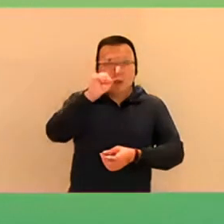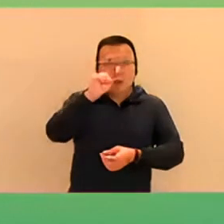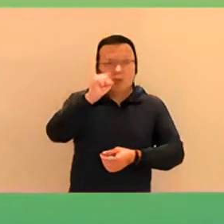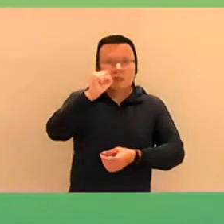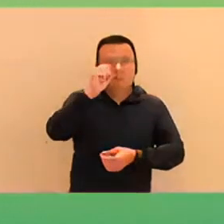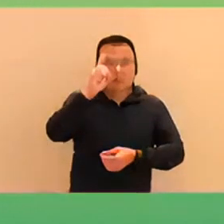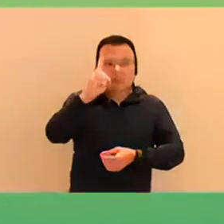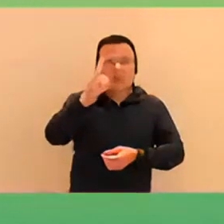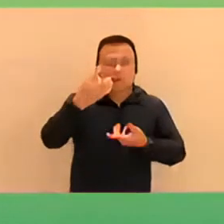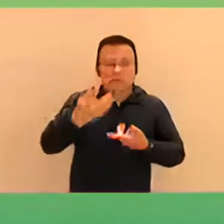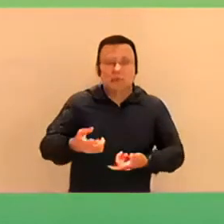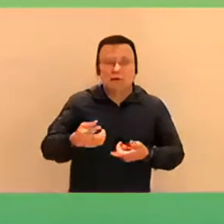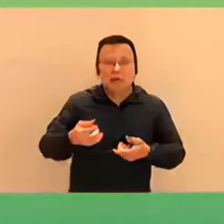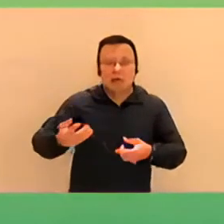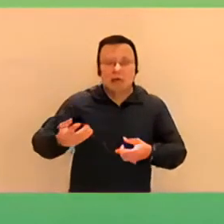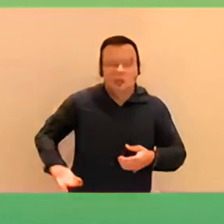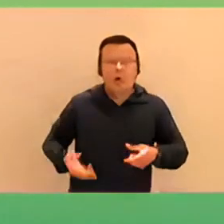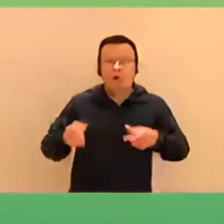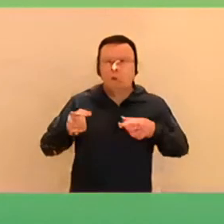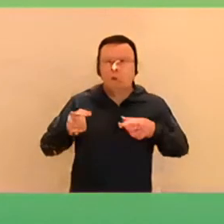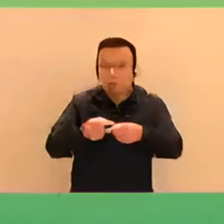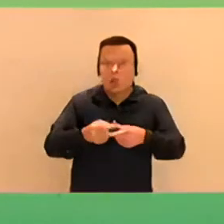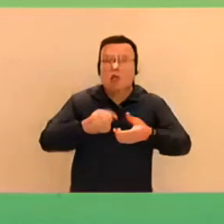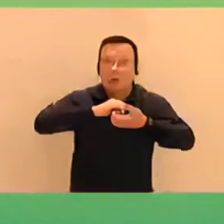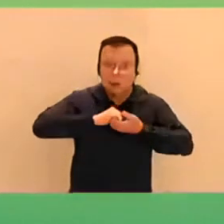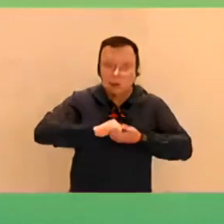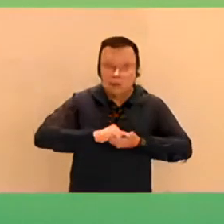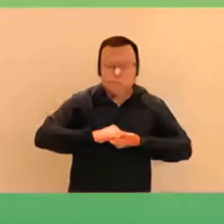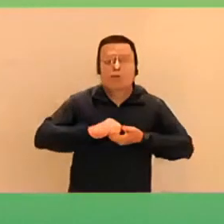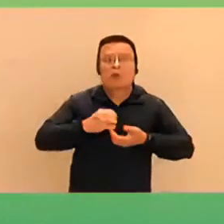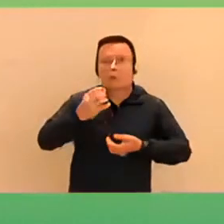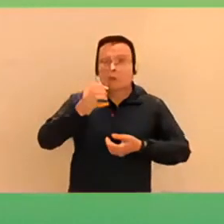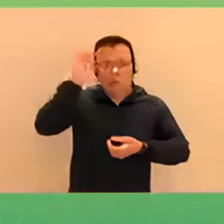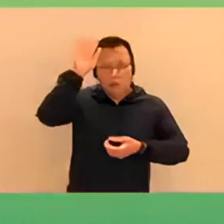make our city of Hong Kong beautiful and net zero in the future. Thank you.